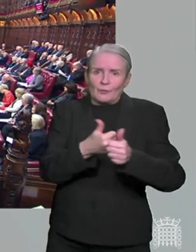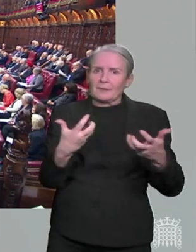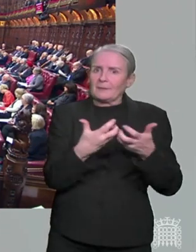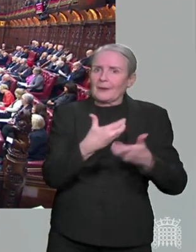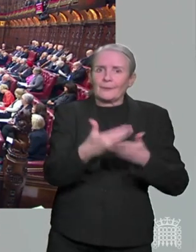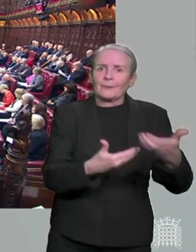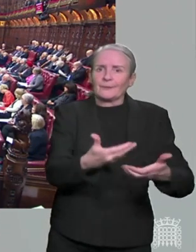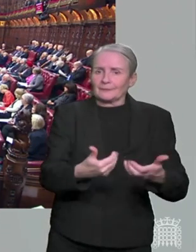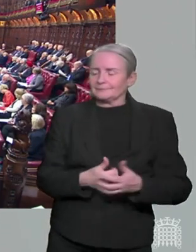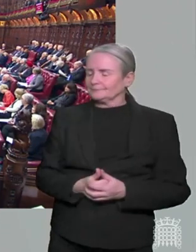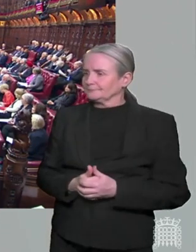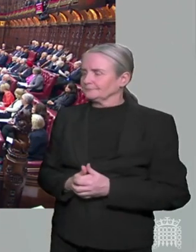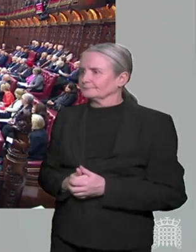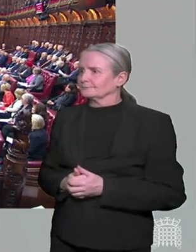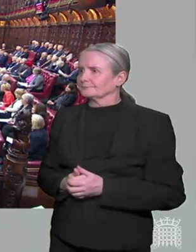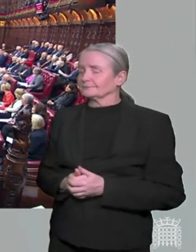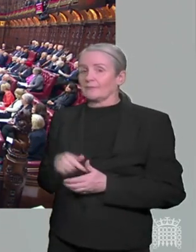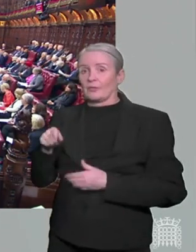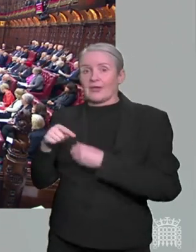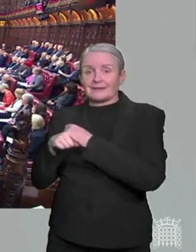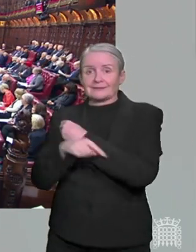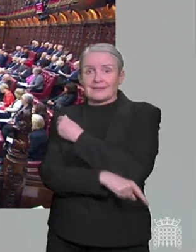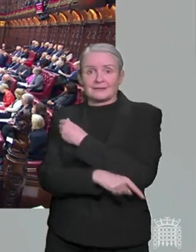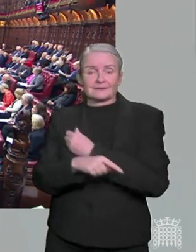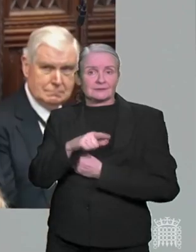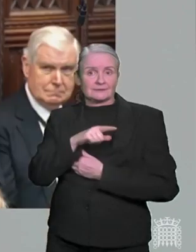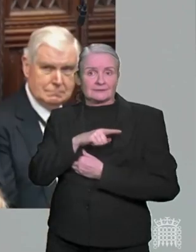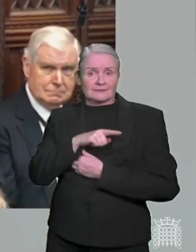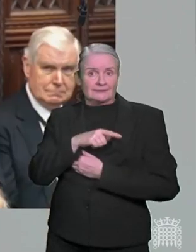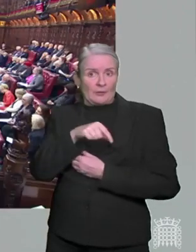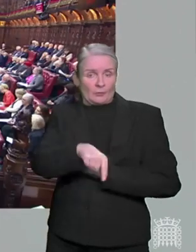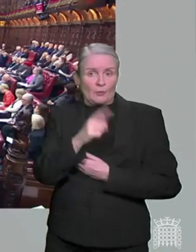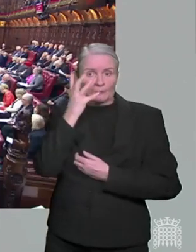It's the debt of these developing countries. What's to stop them running up more debt in the future?